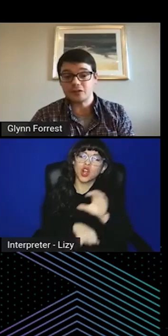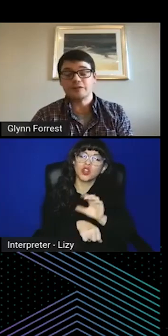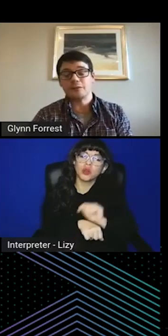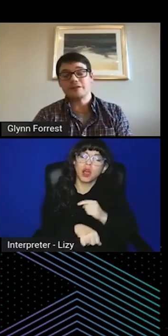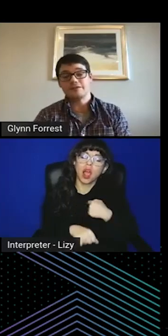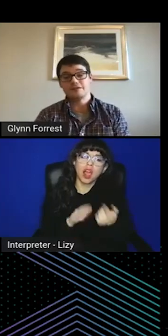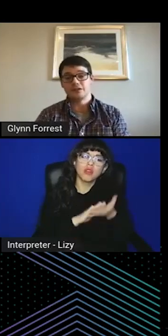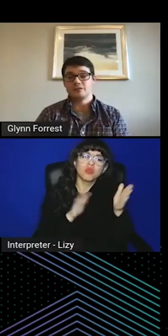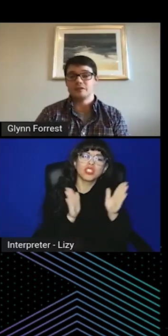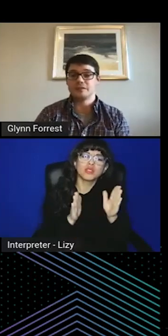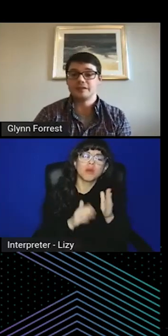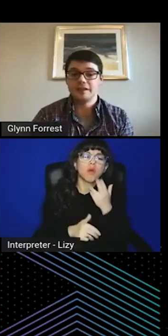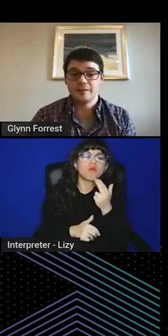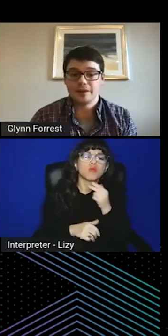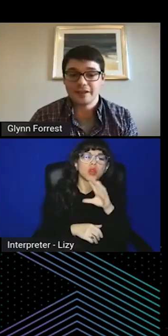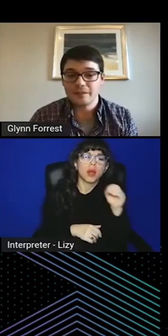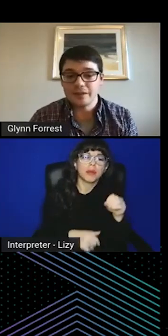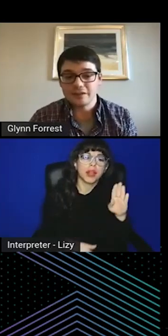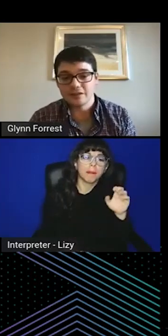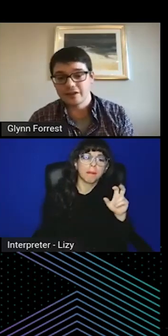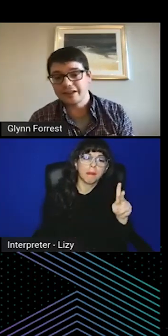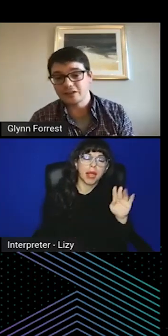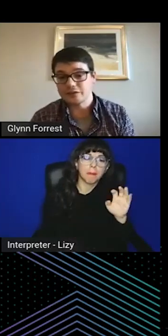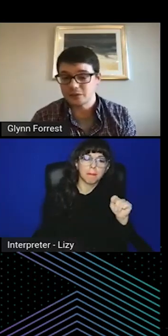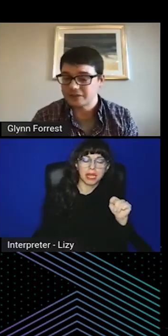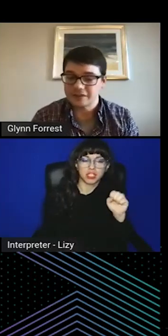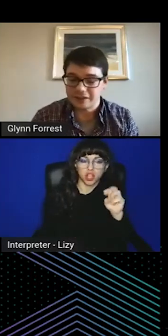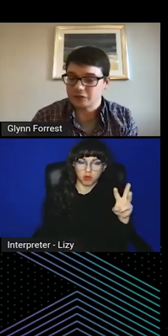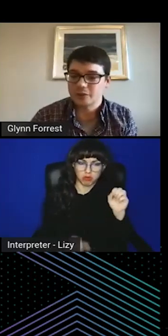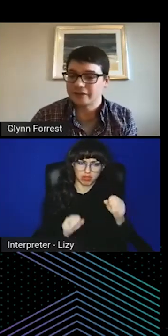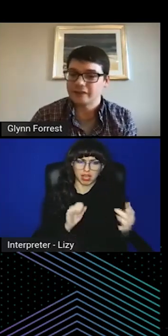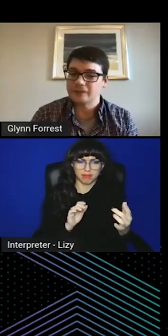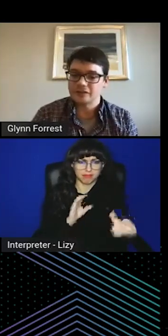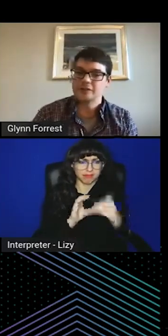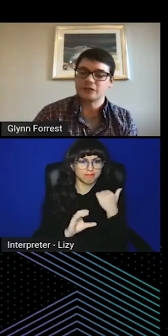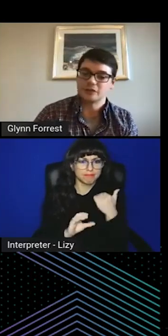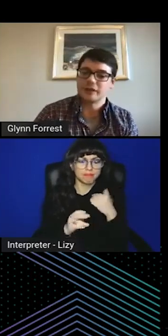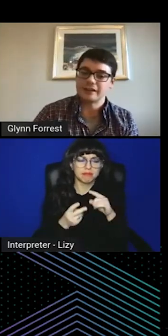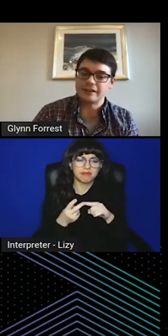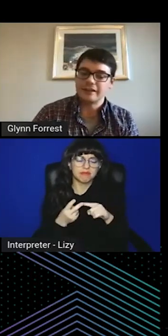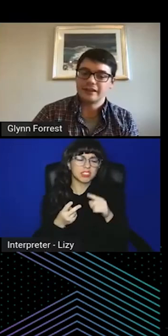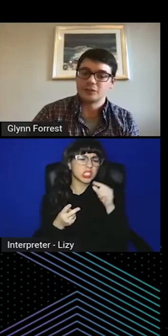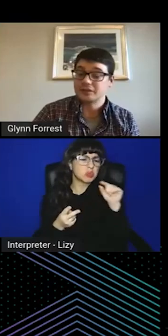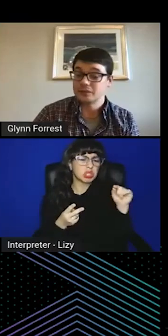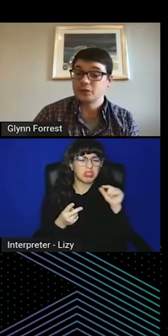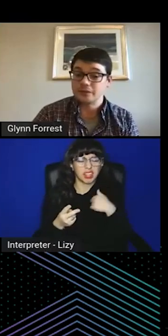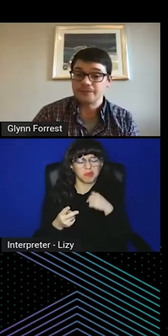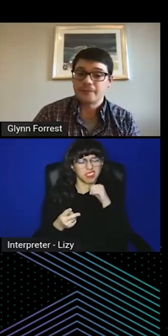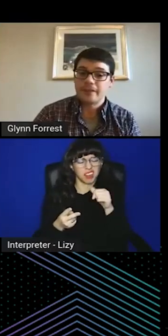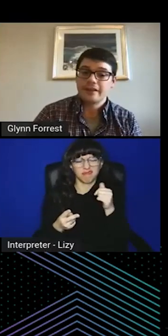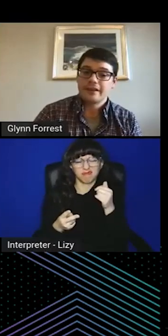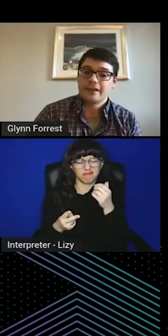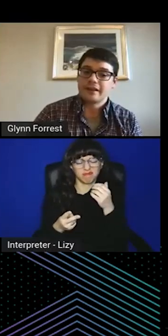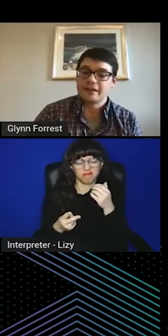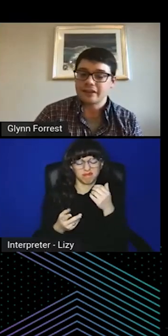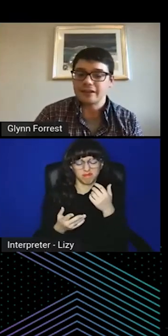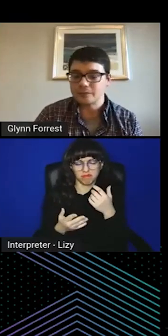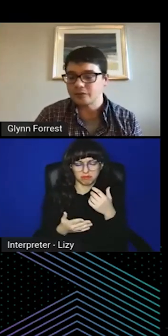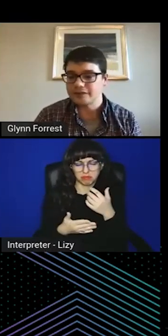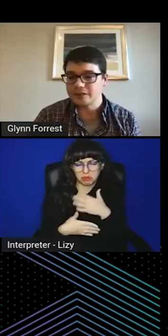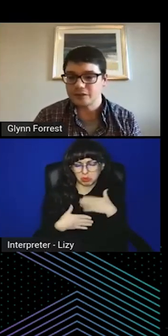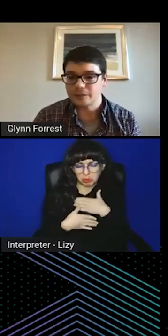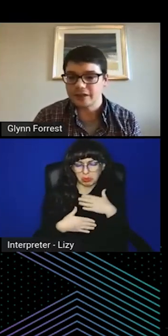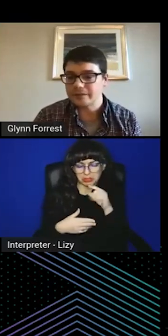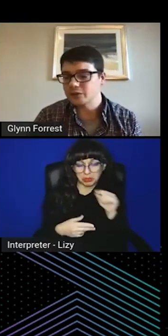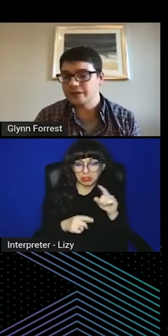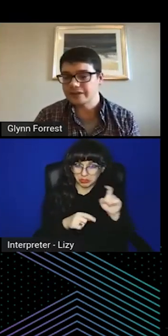Backbeat Software. You can reach me by email, or I guess over Twitter. I don't tweet very much. I'm going to try and tweet some more. And I have a GitHub